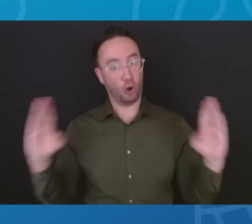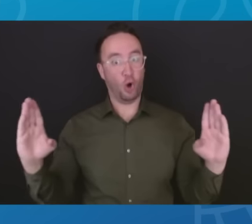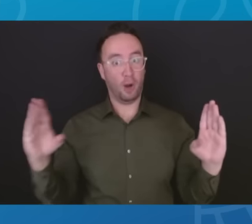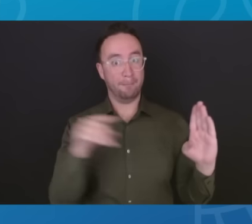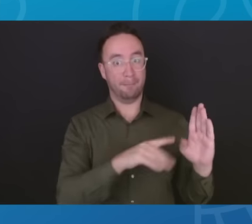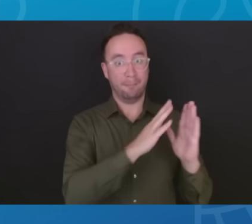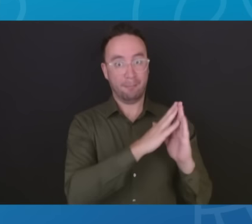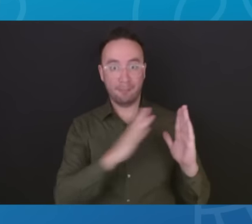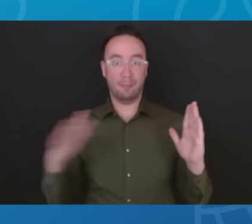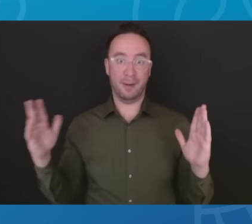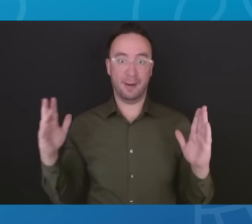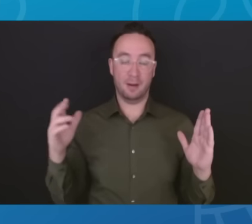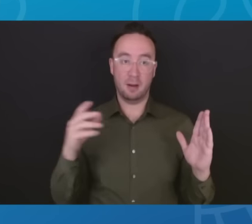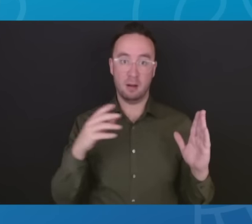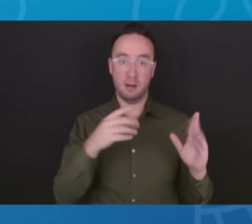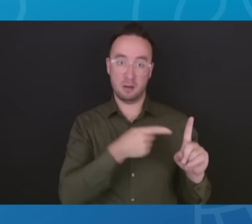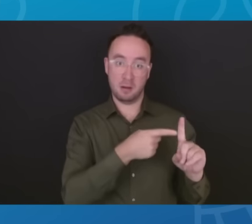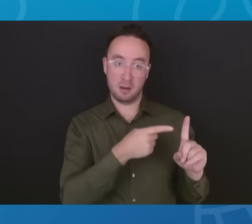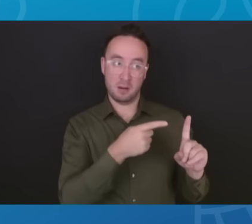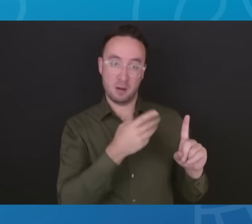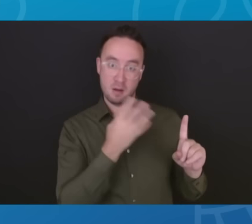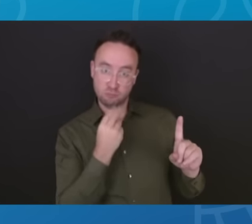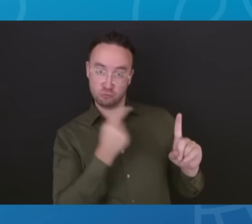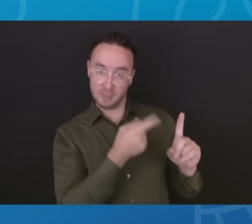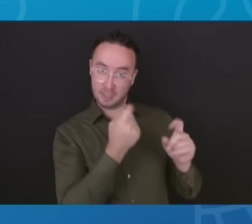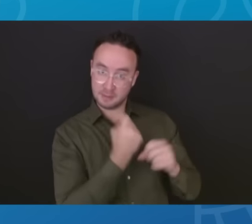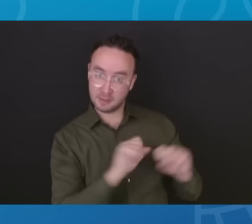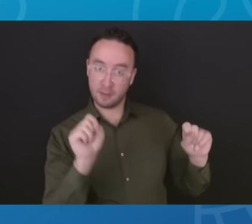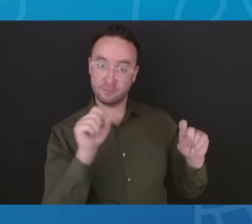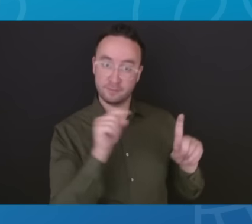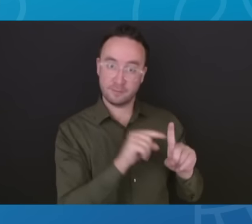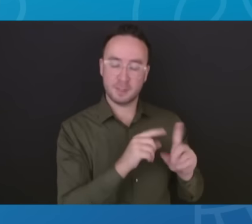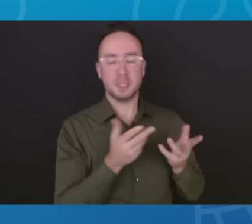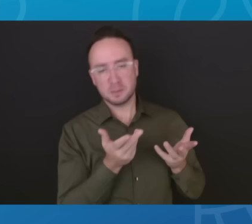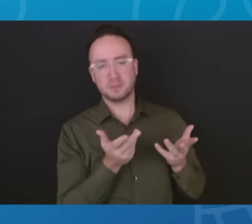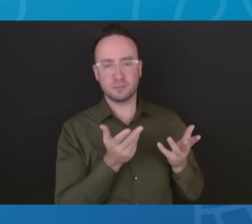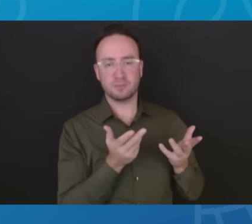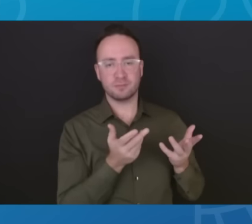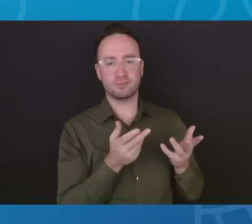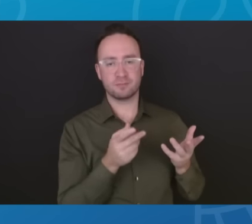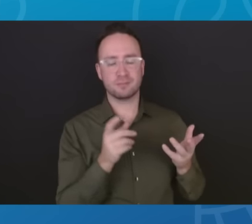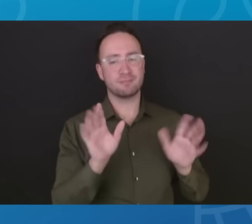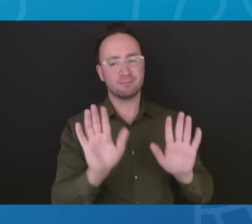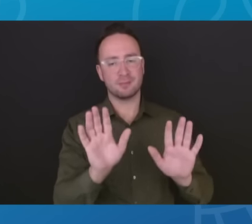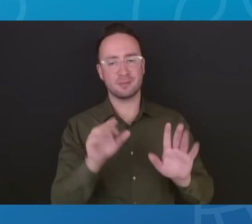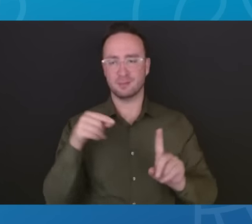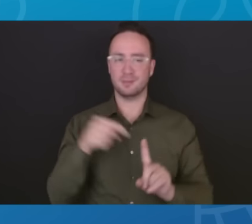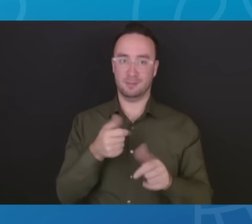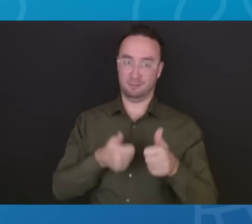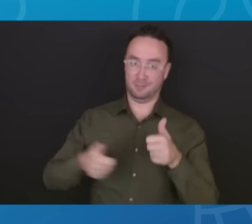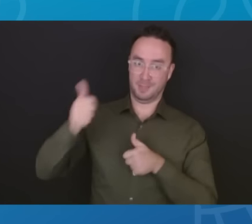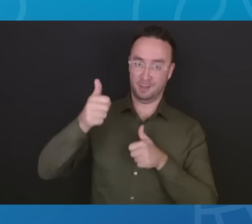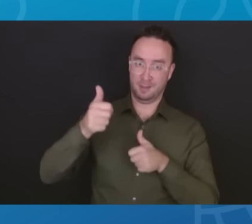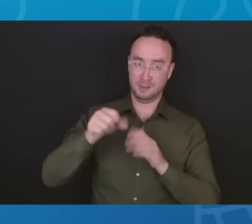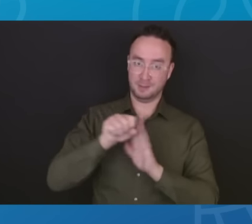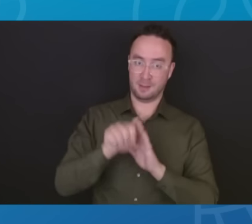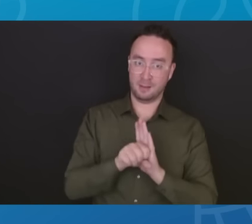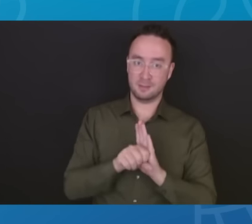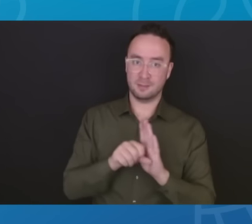secretary make over and over and over again, which is, as long as Israel is mired in conflict in